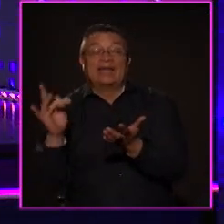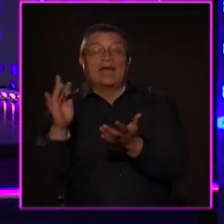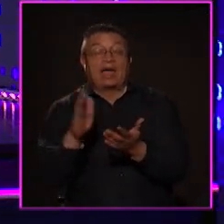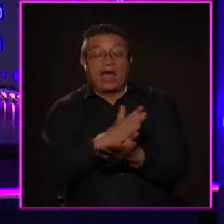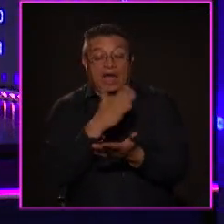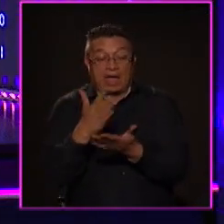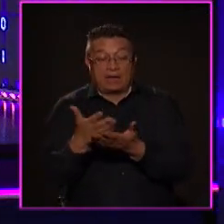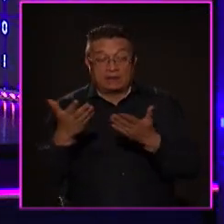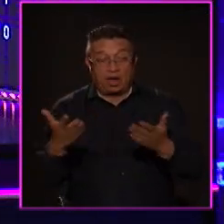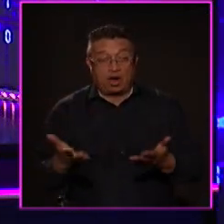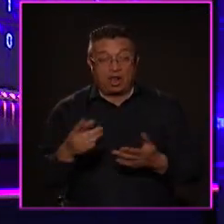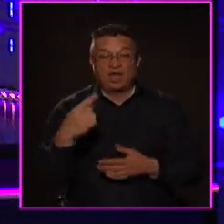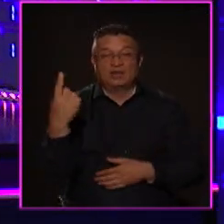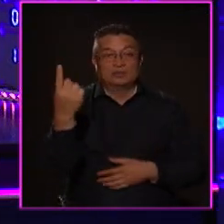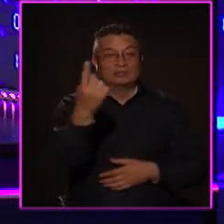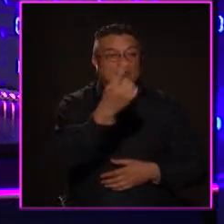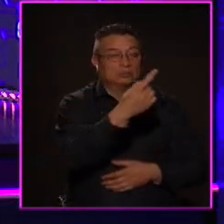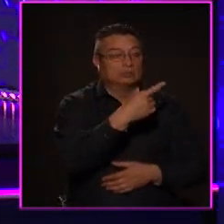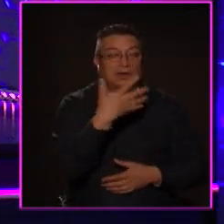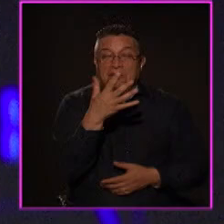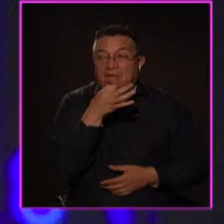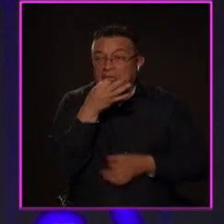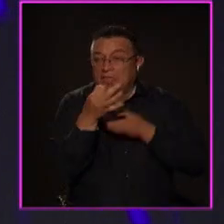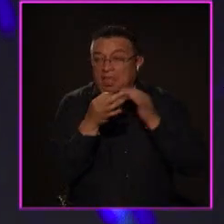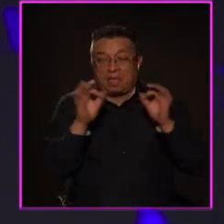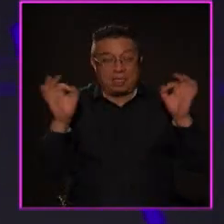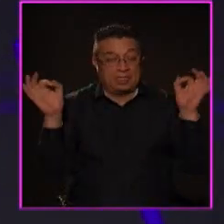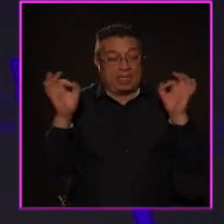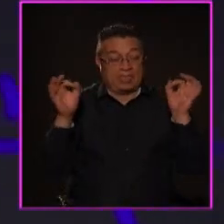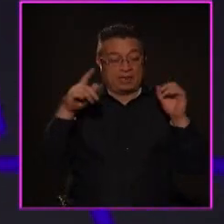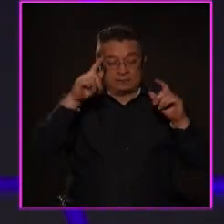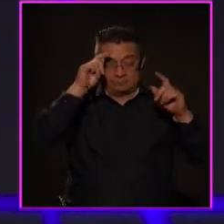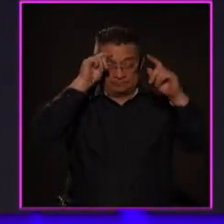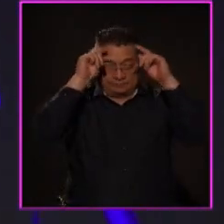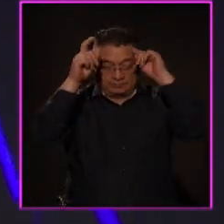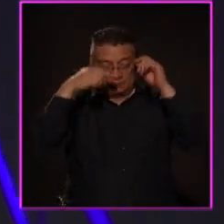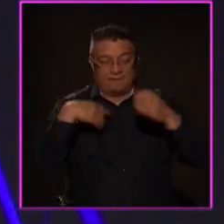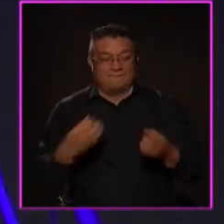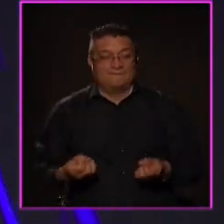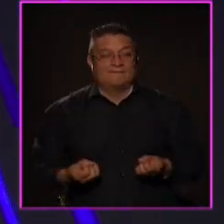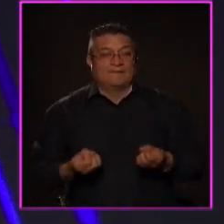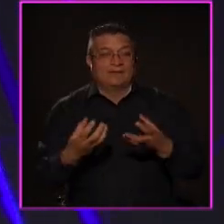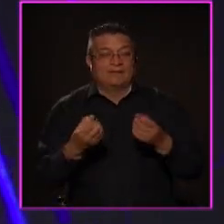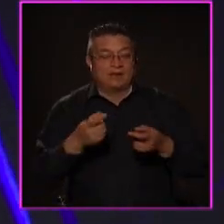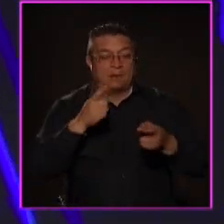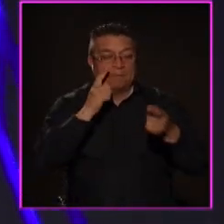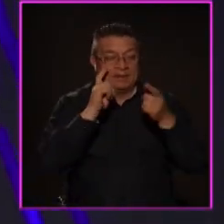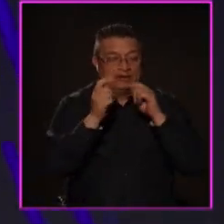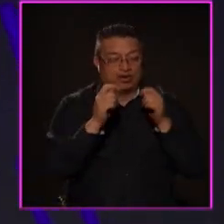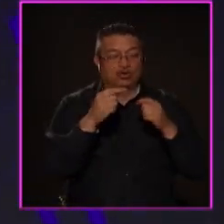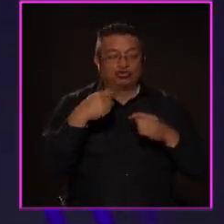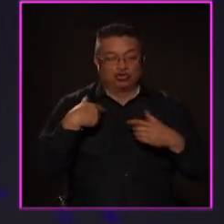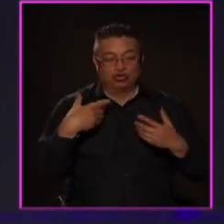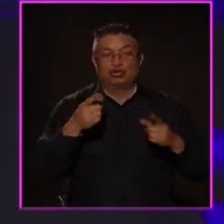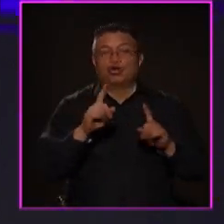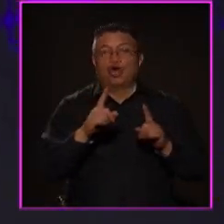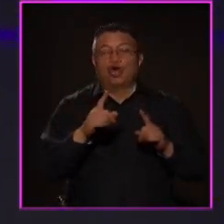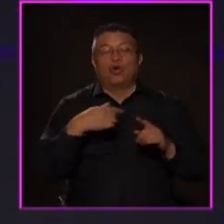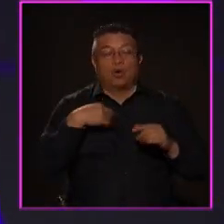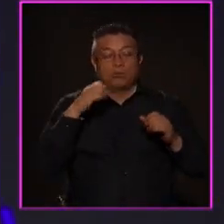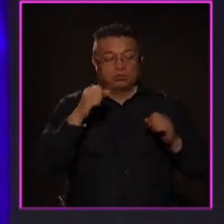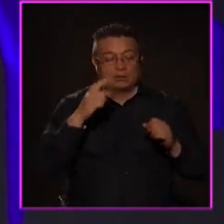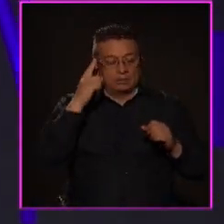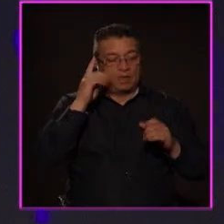of creating an existential risk, but even if it's not, we should take it very seriously. So